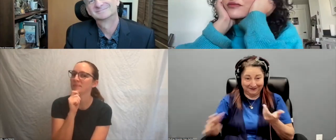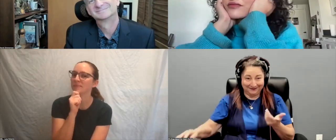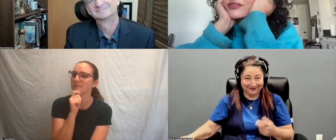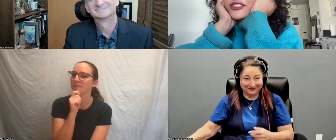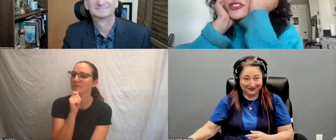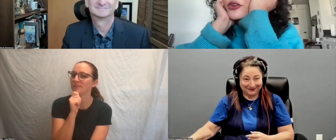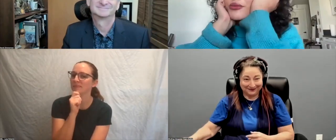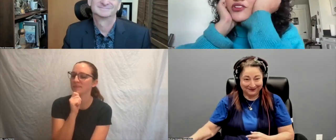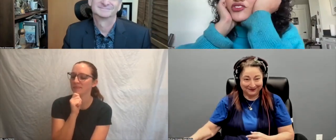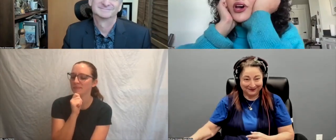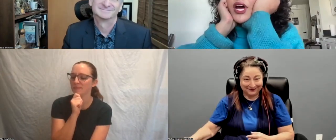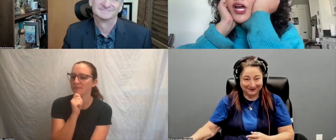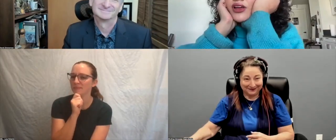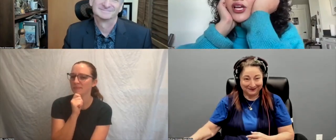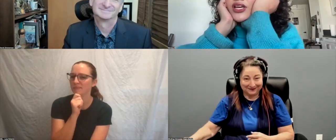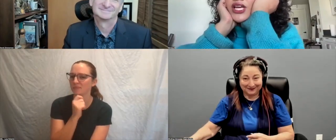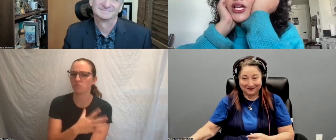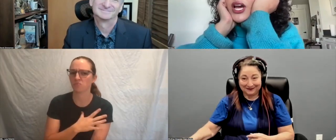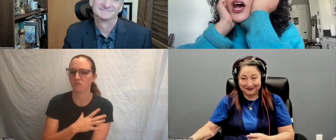There's so much that